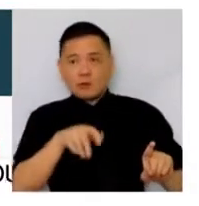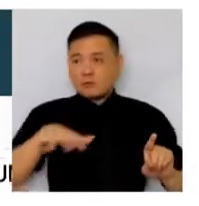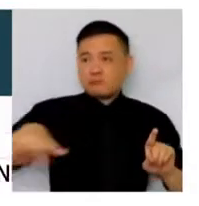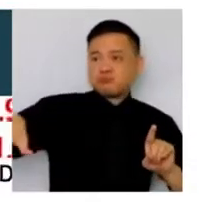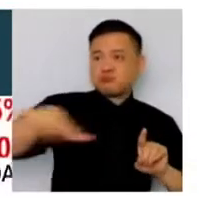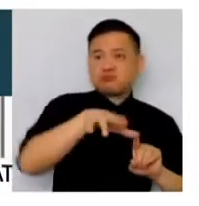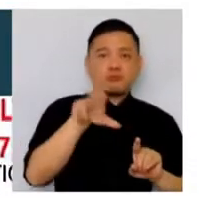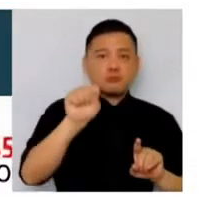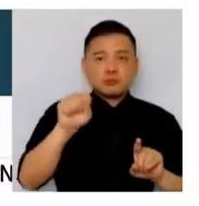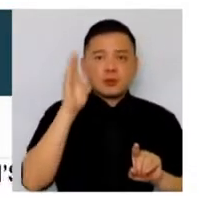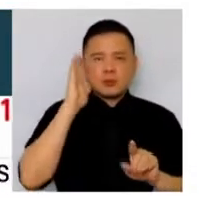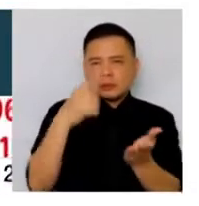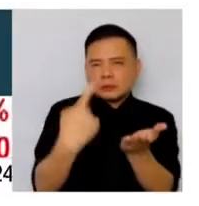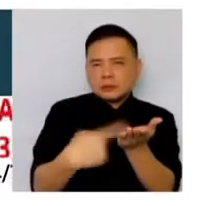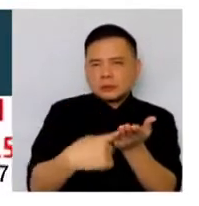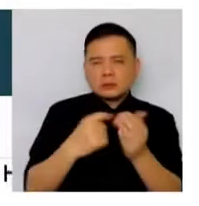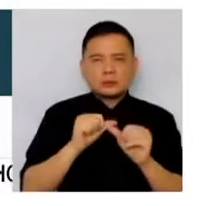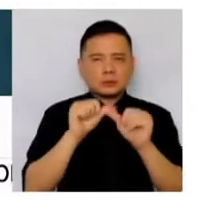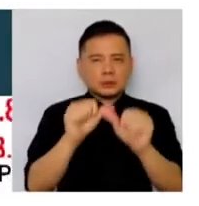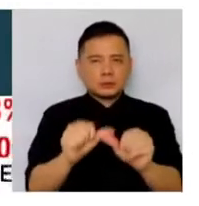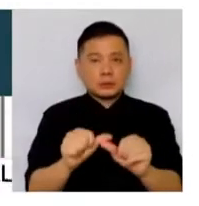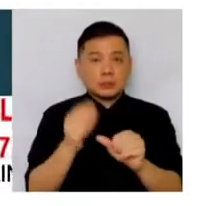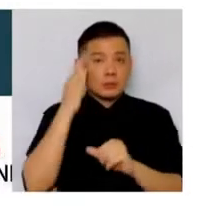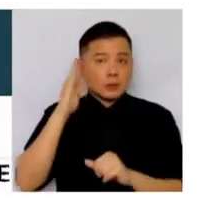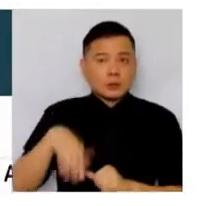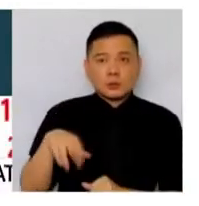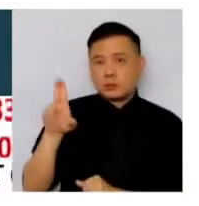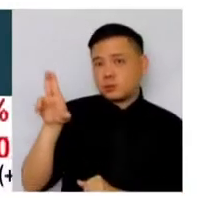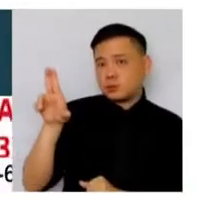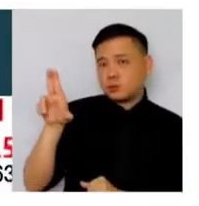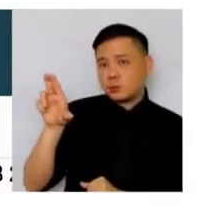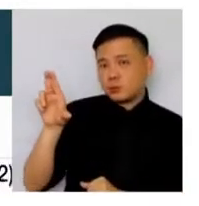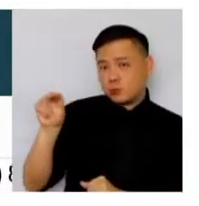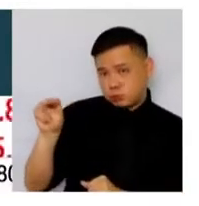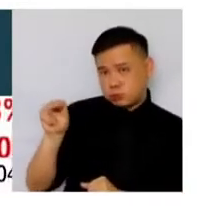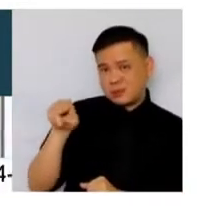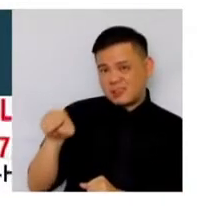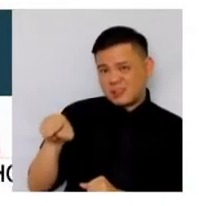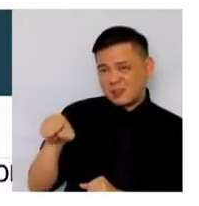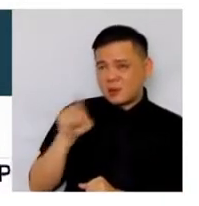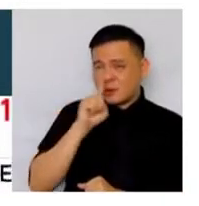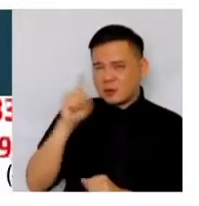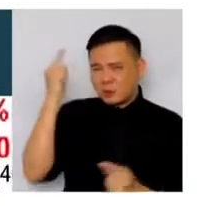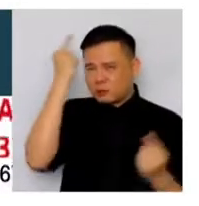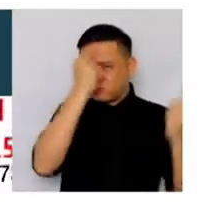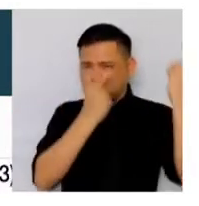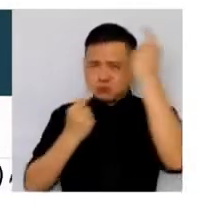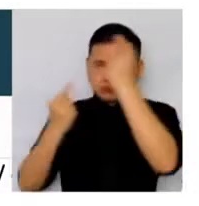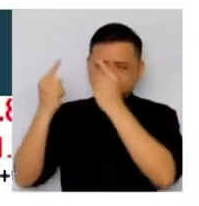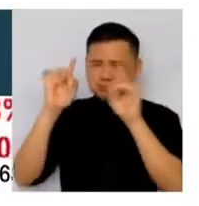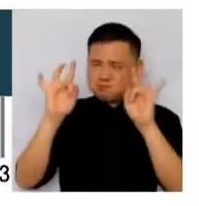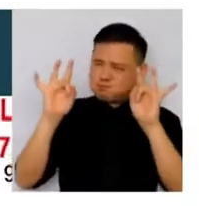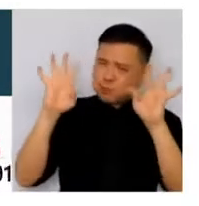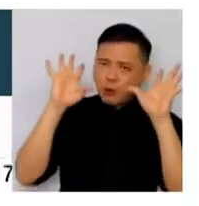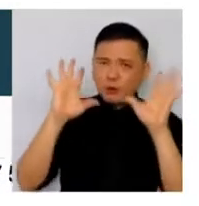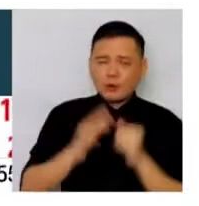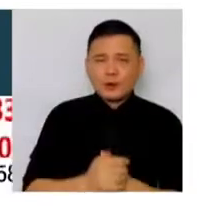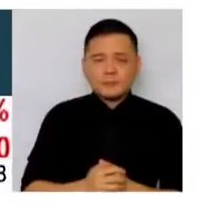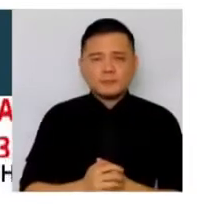even while the United Nations is dealing with us this major concern. And, you